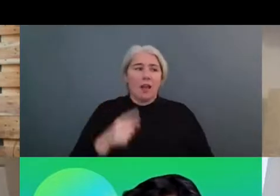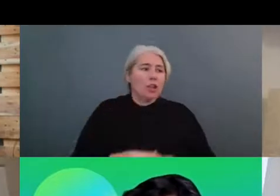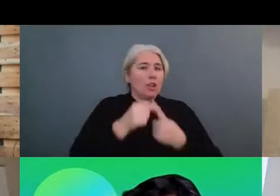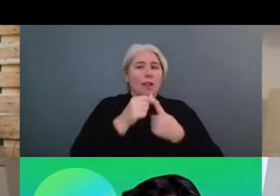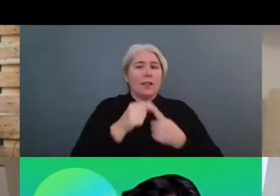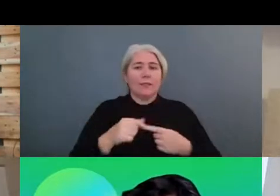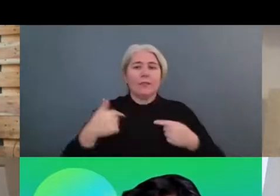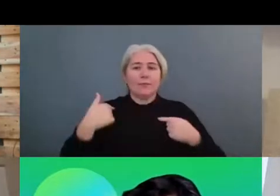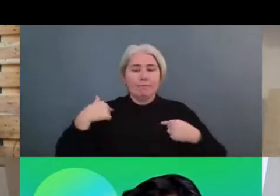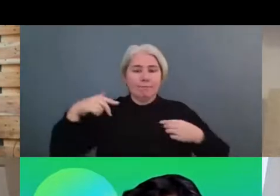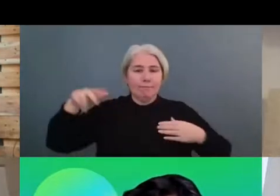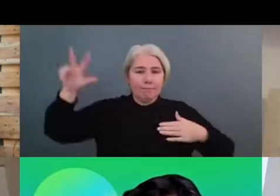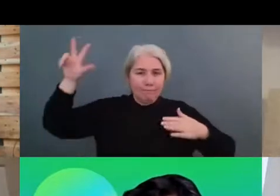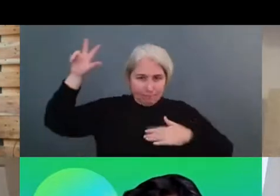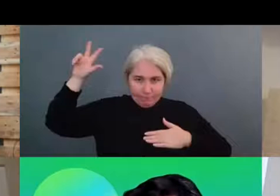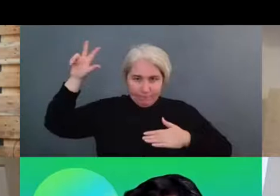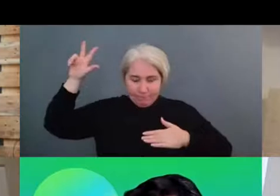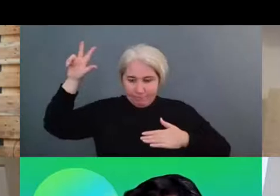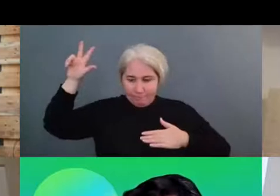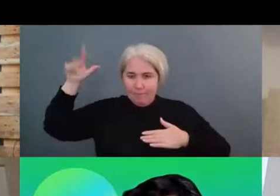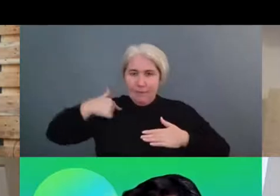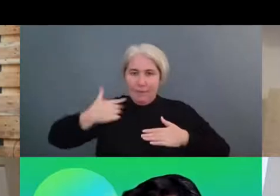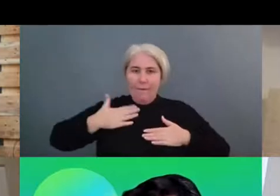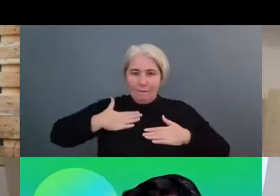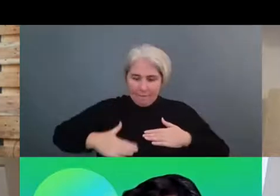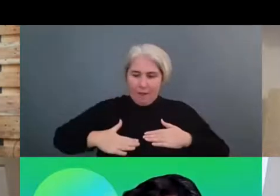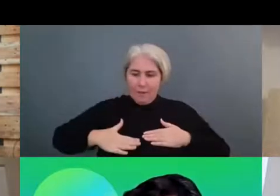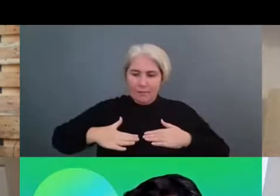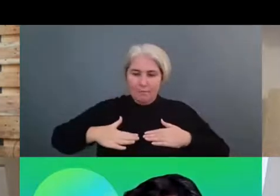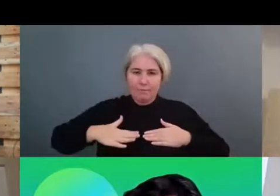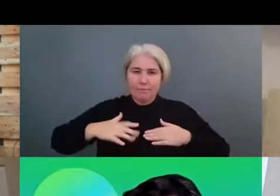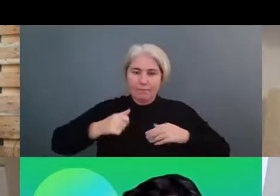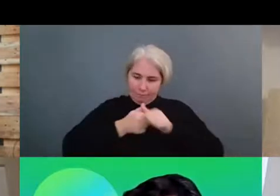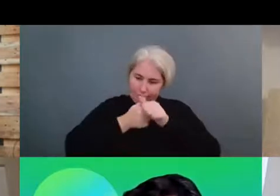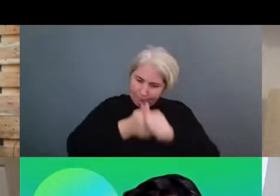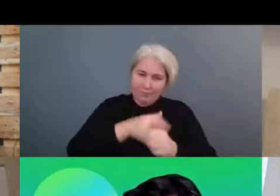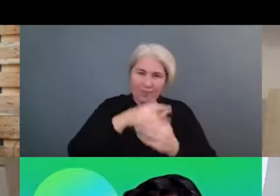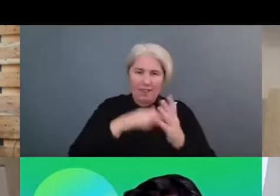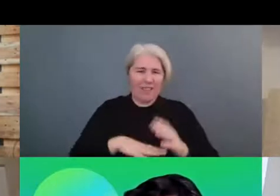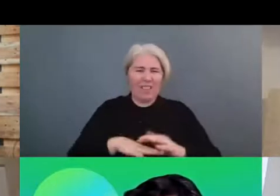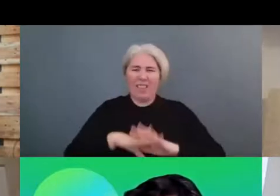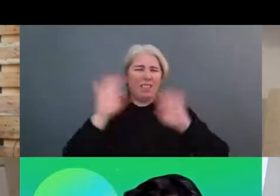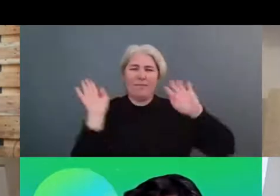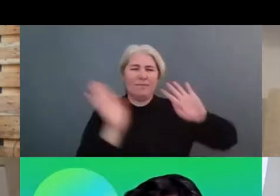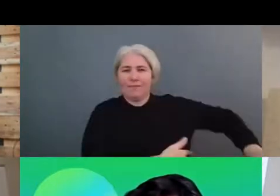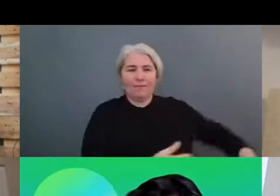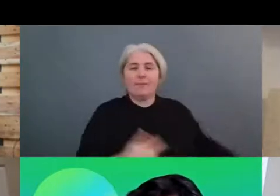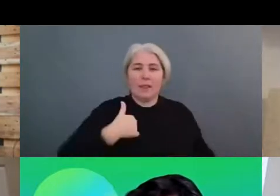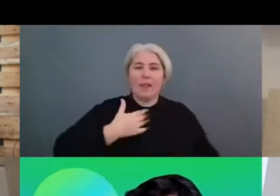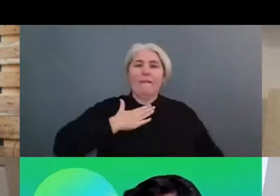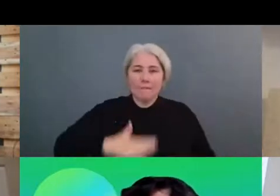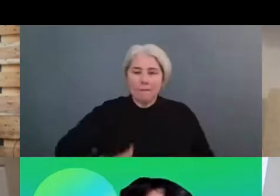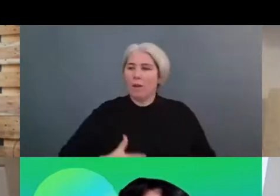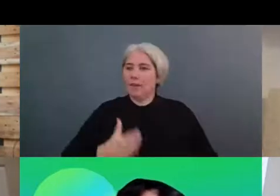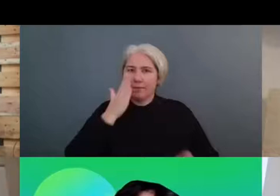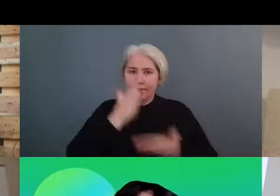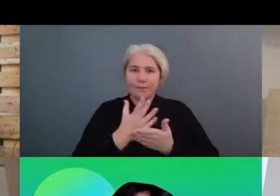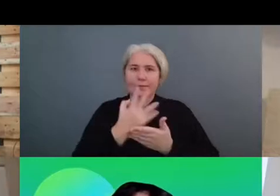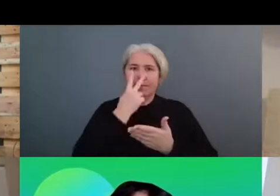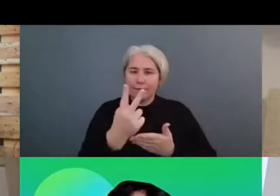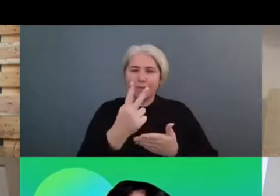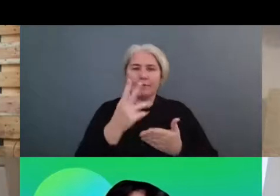enough. We need to move beyond just these commitments and introduce real emission reduction